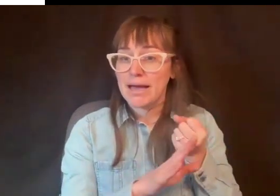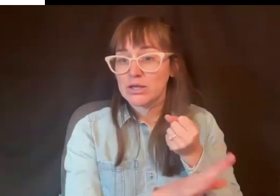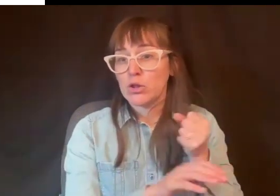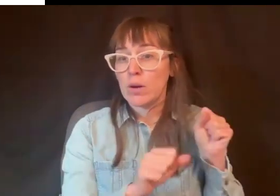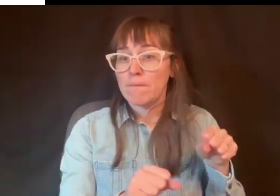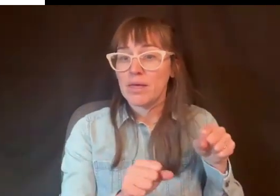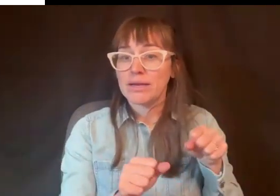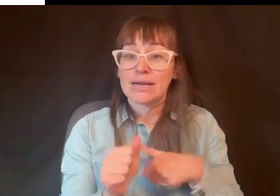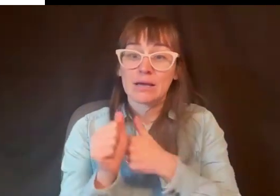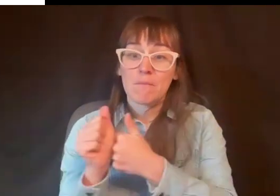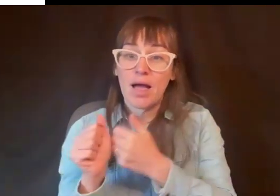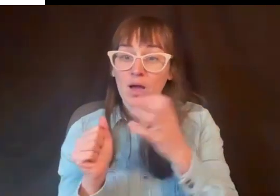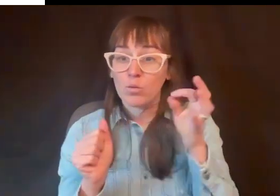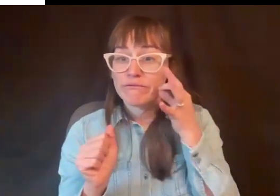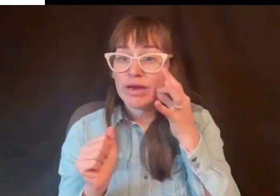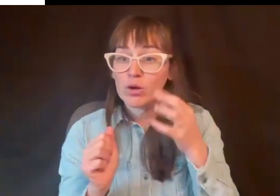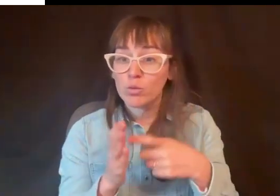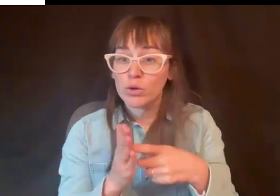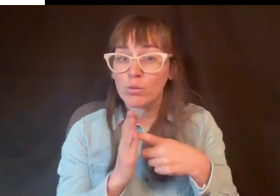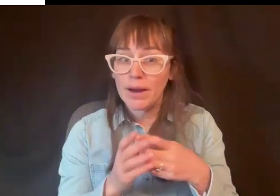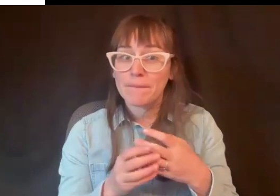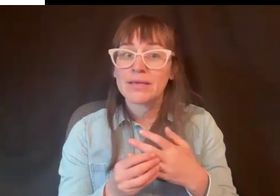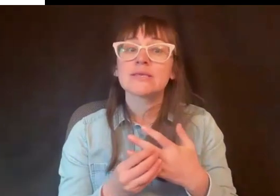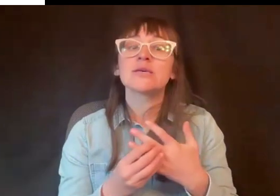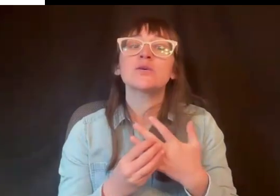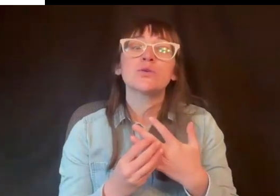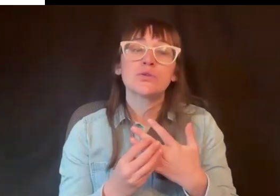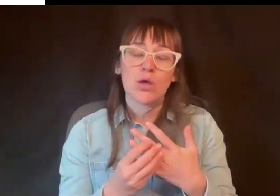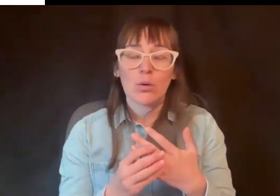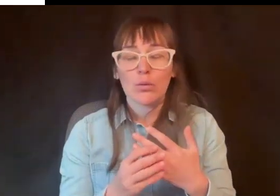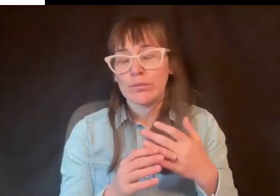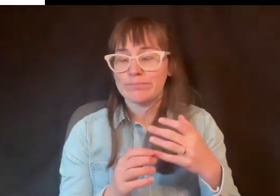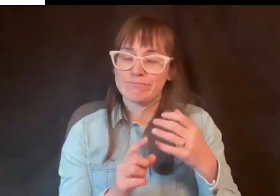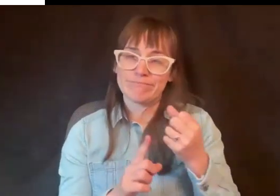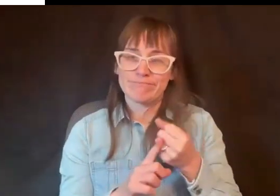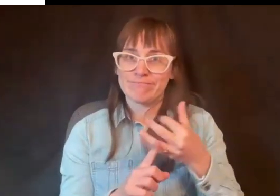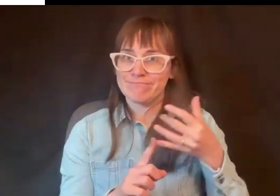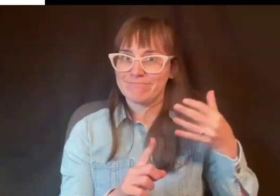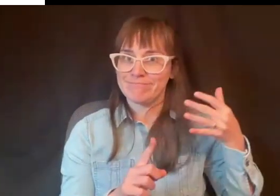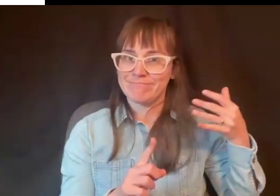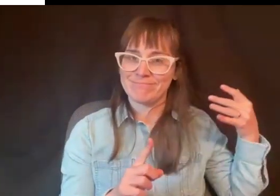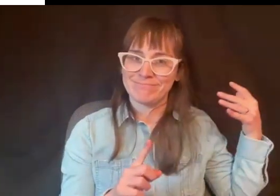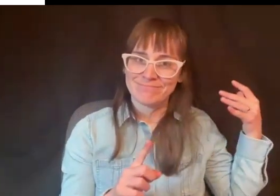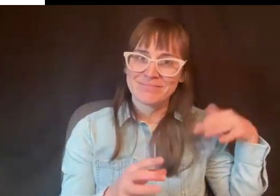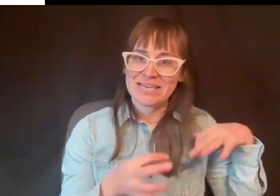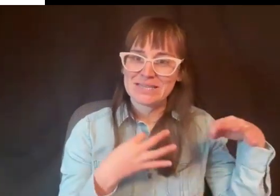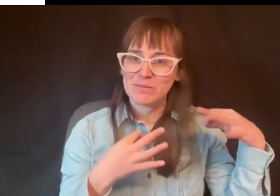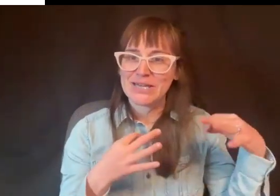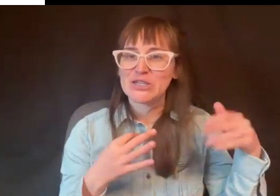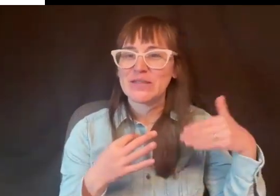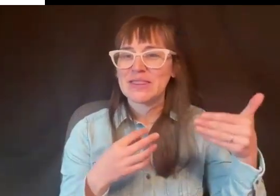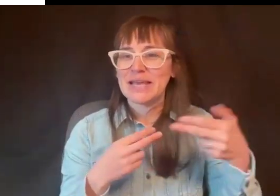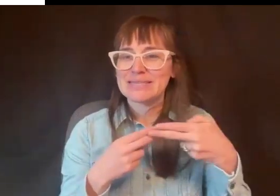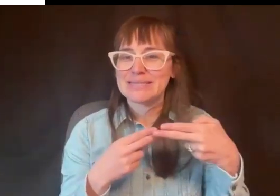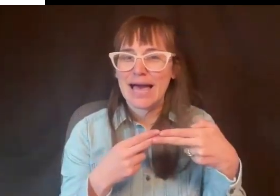federal requirements. So with that lengthy background, we'll go to the next slide. So I want to